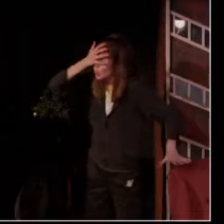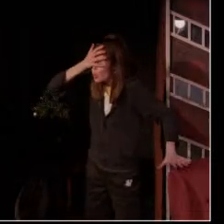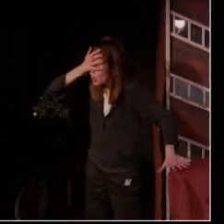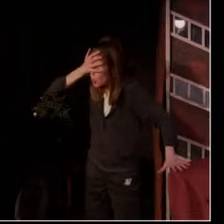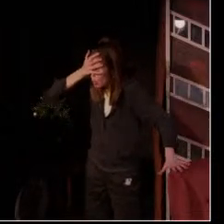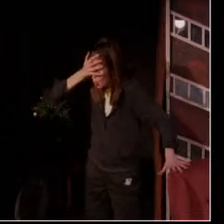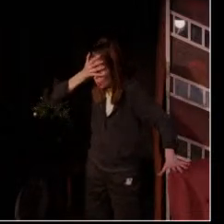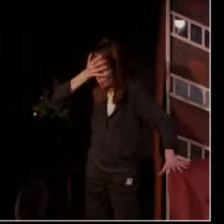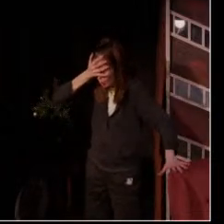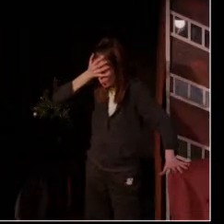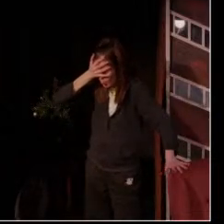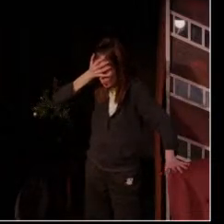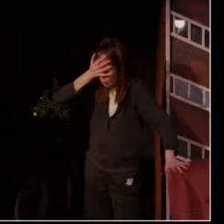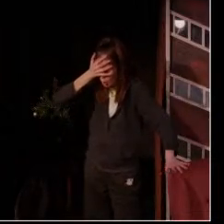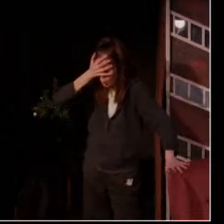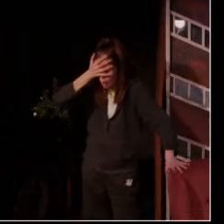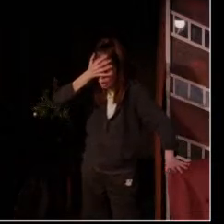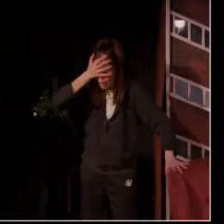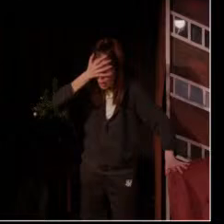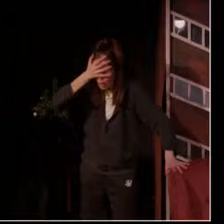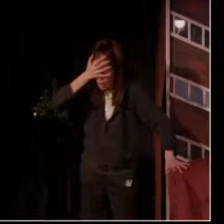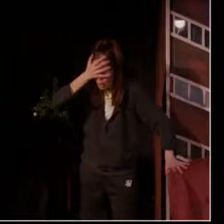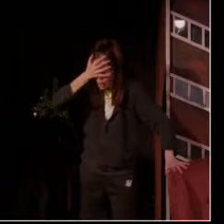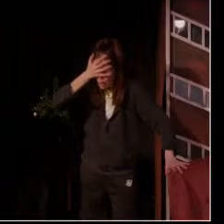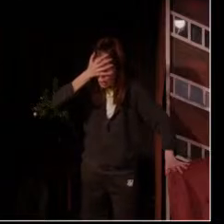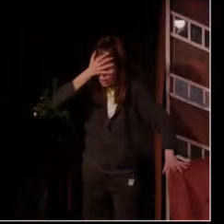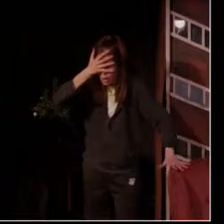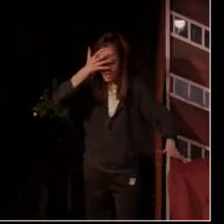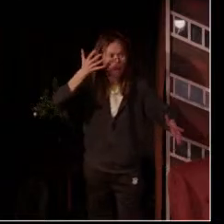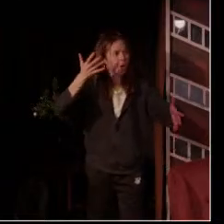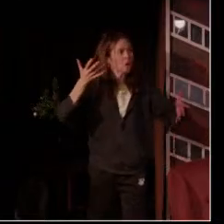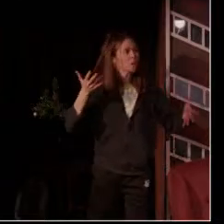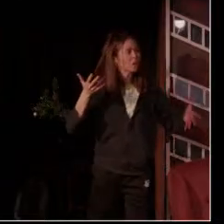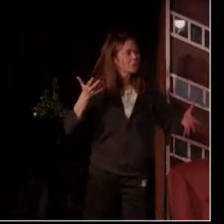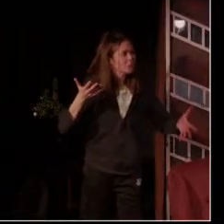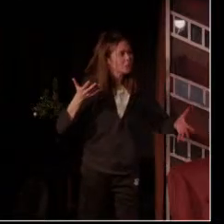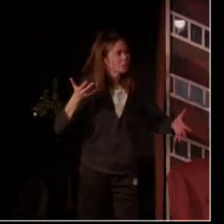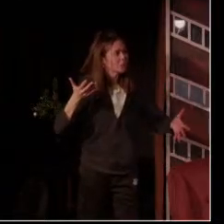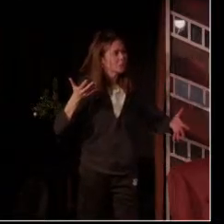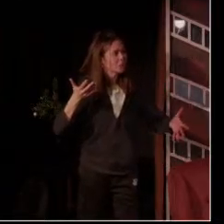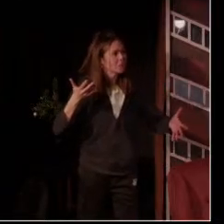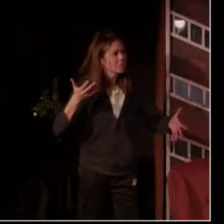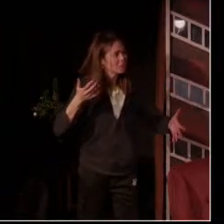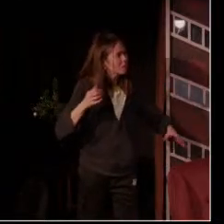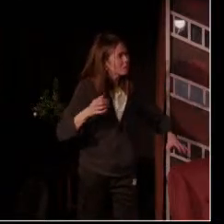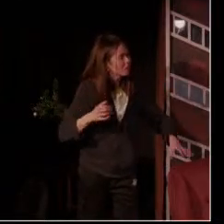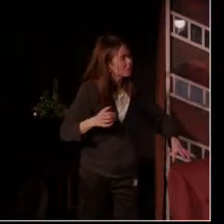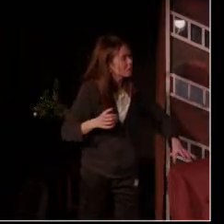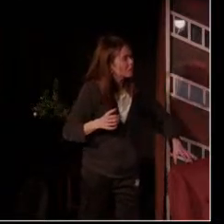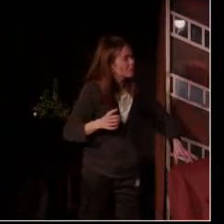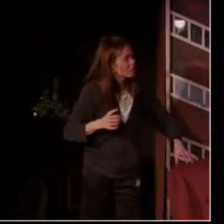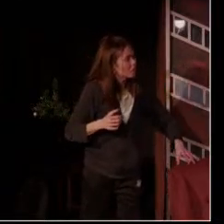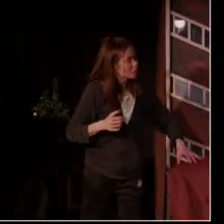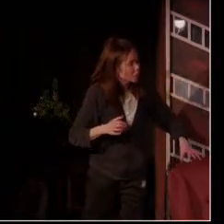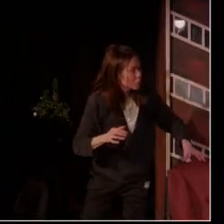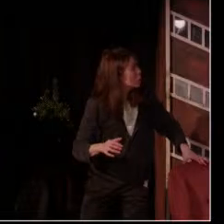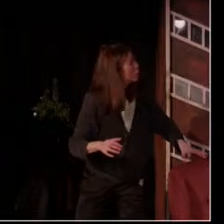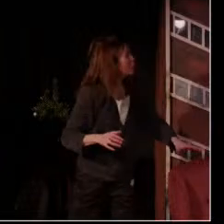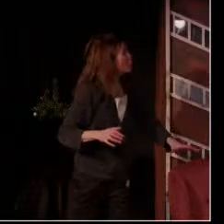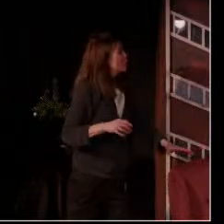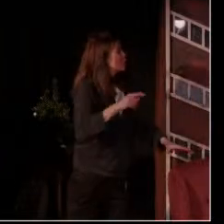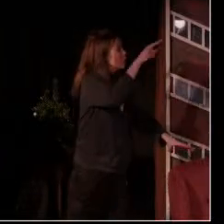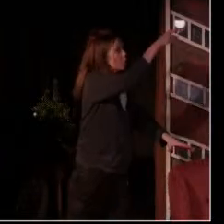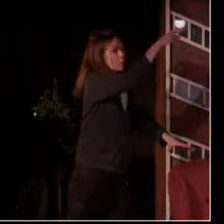command, and to the certain hazard of all uncertainties himself set forth with nothing but his honour. More